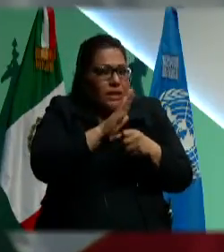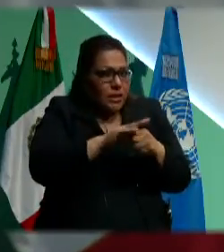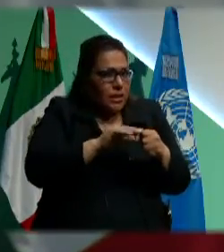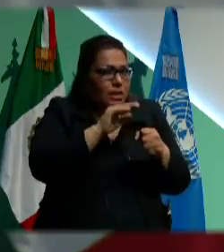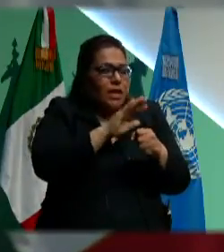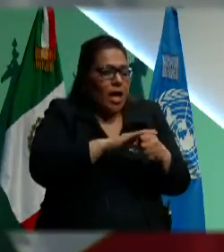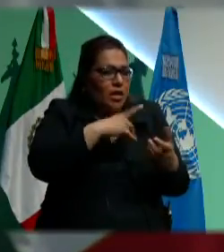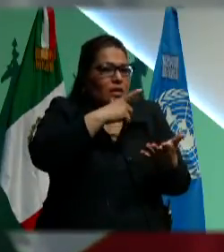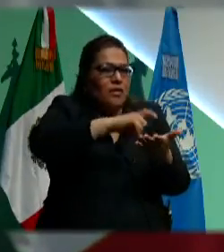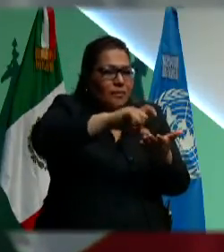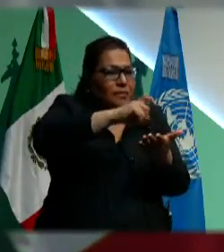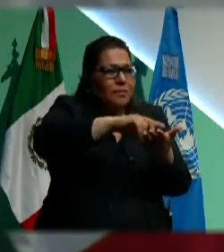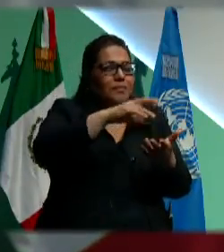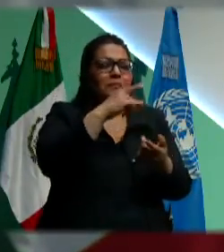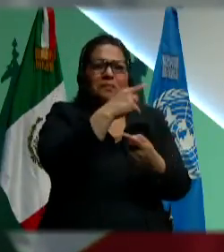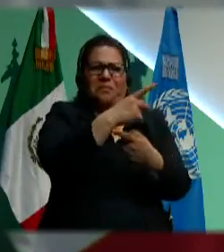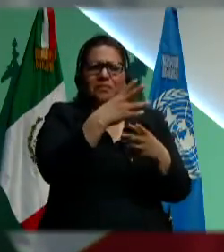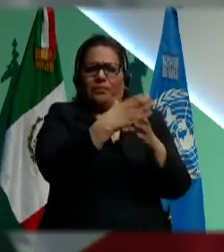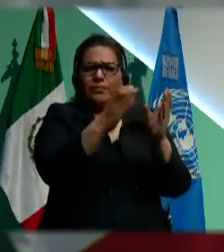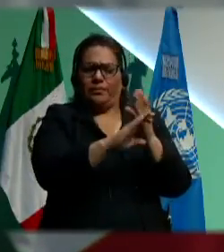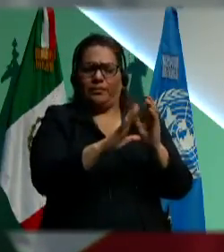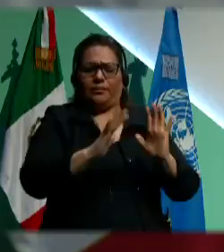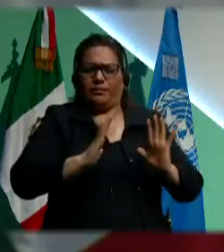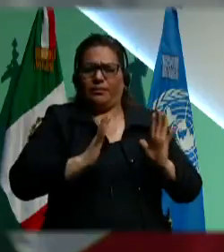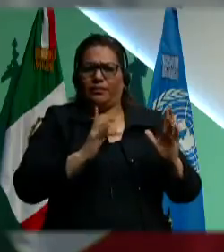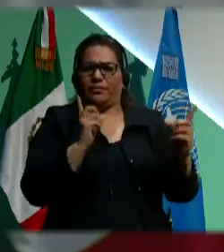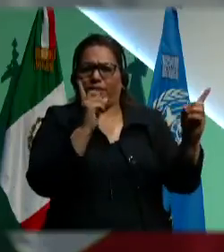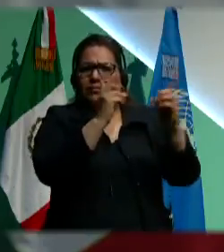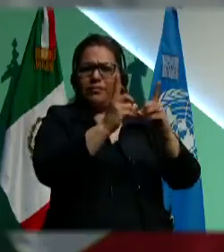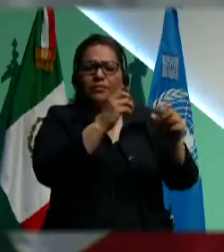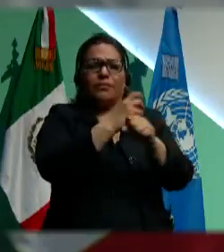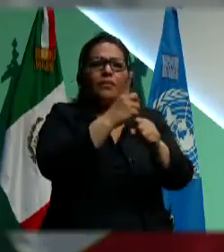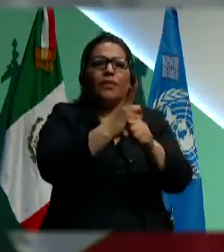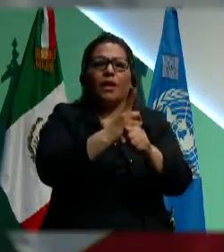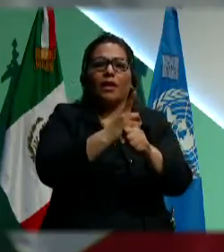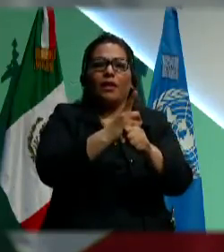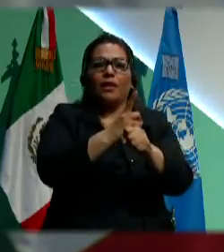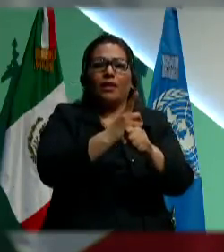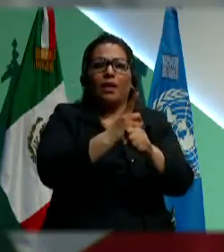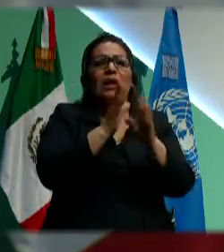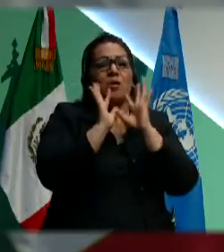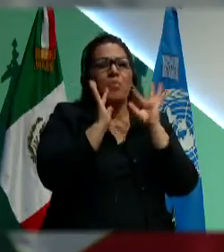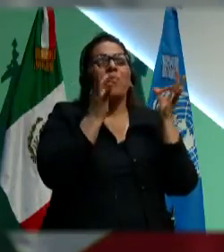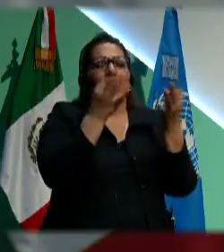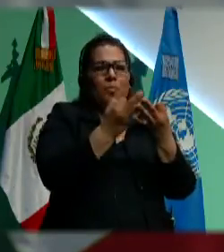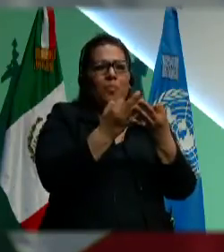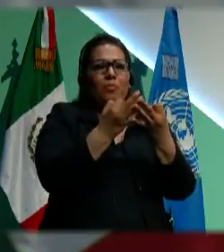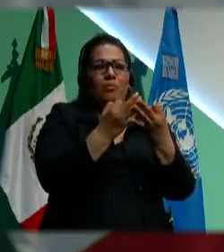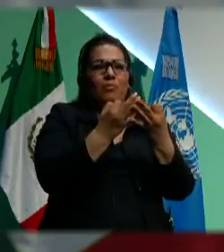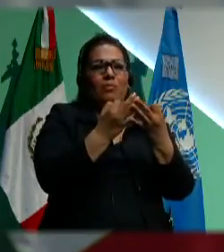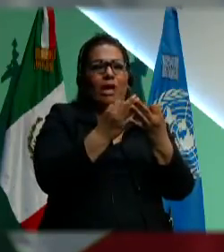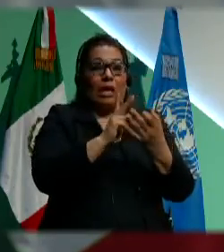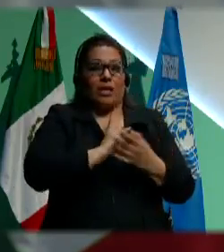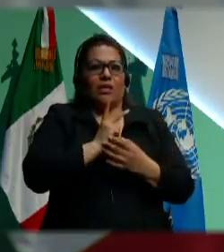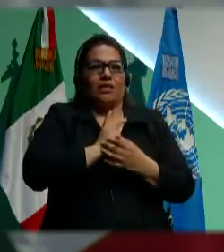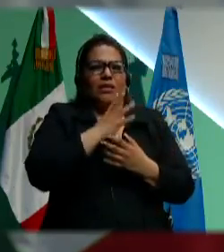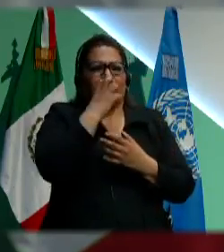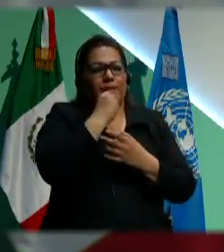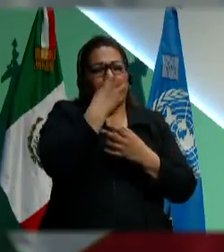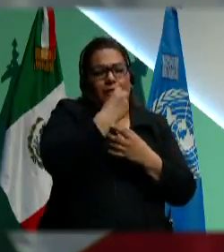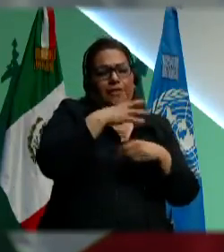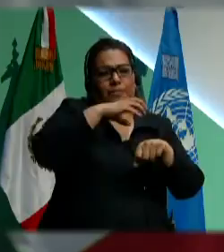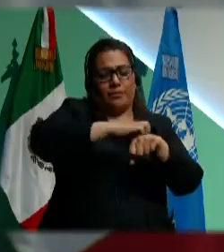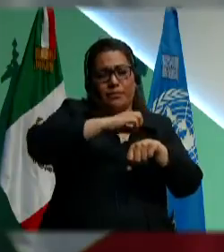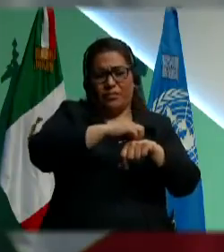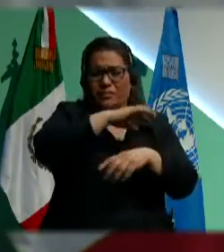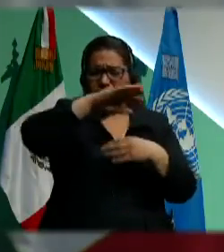that self-cannibalizes. The second problem is that we have forfeited the opportunity that the digital revolution brought us to